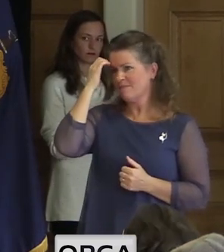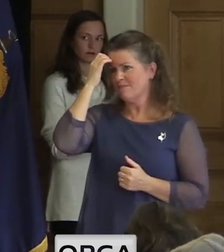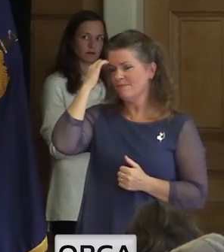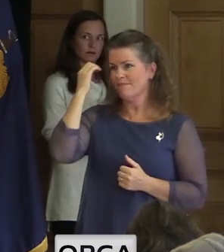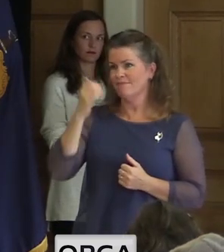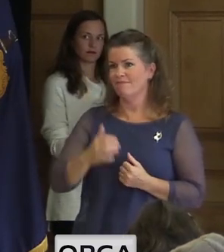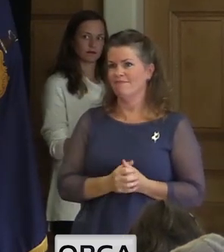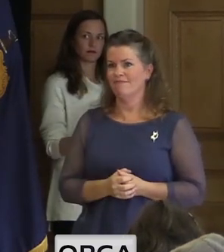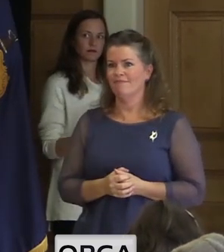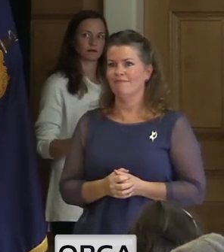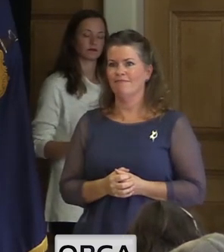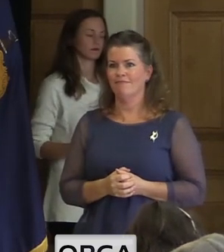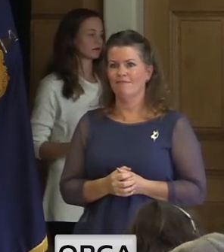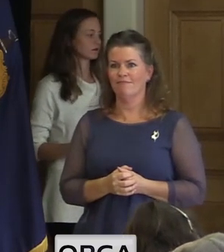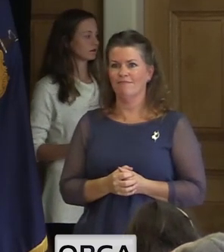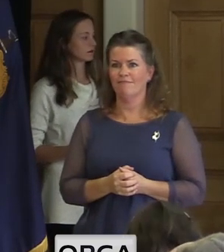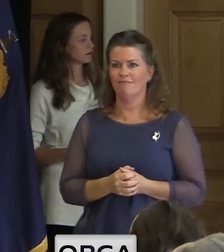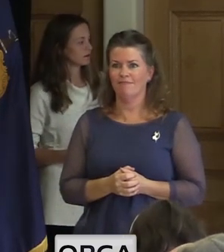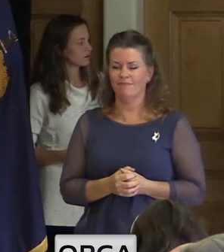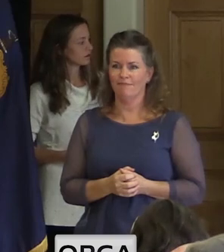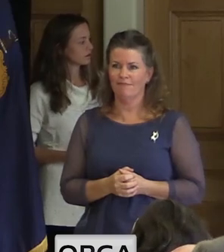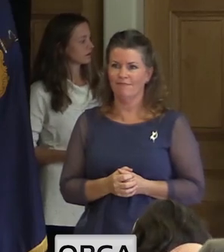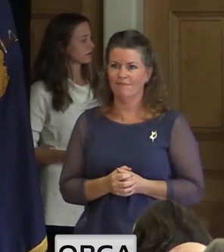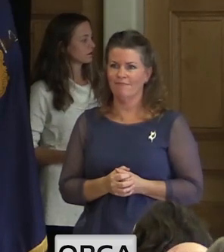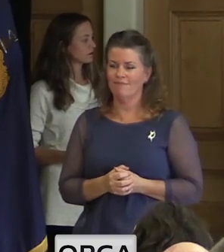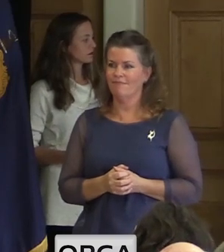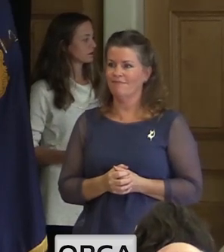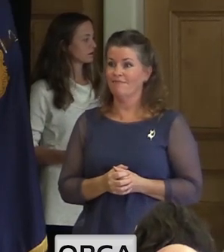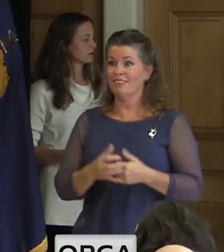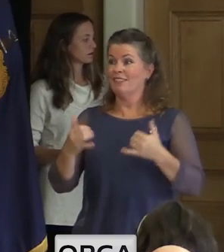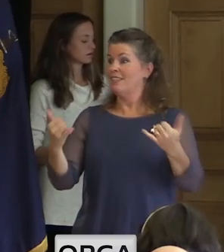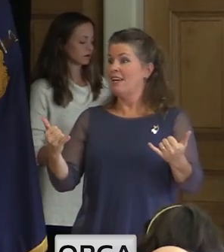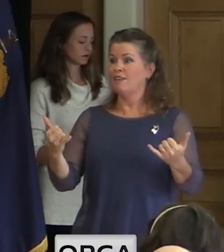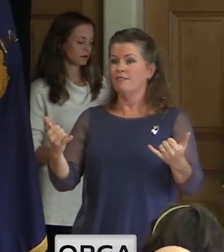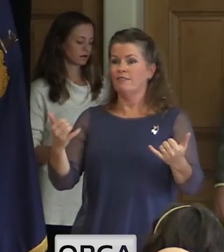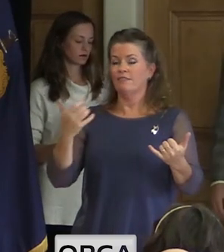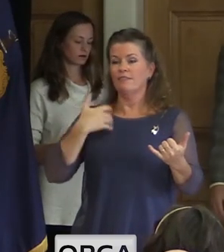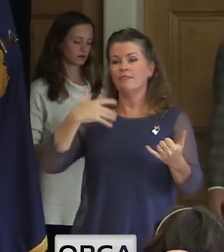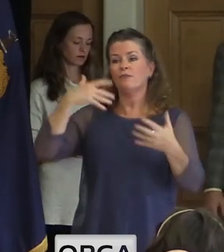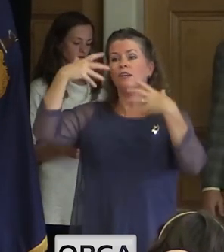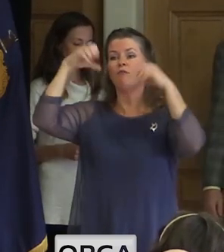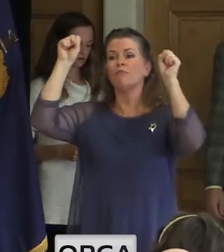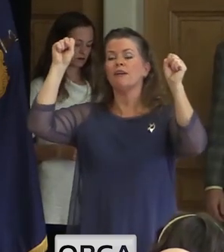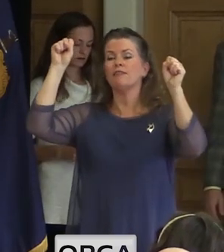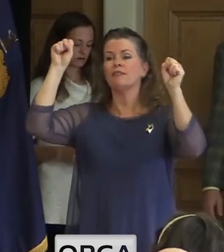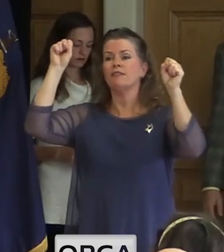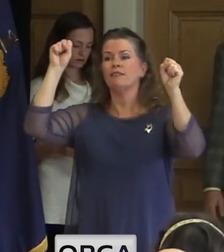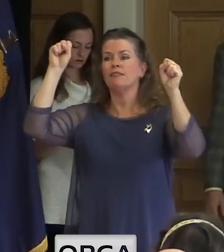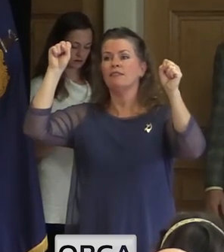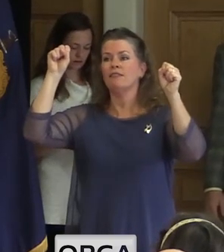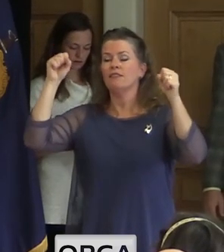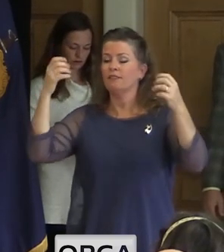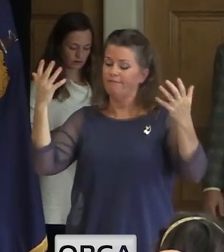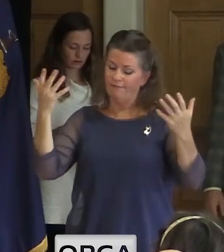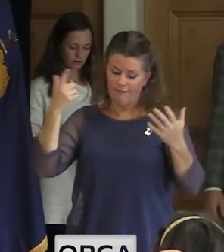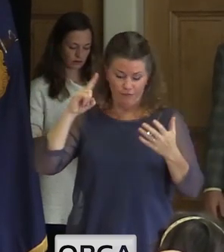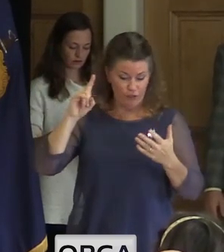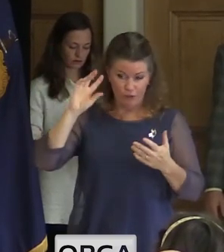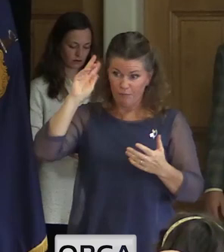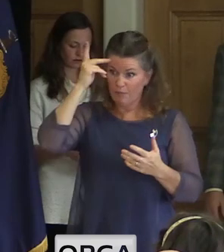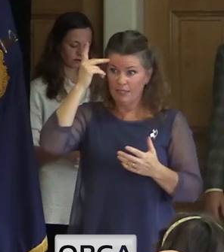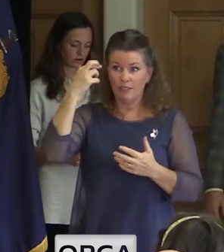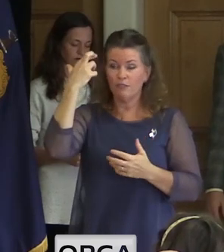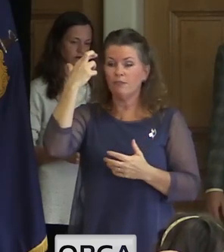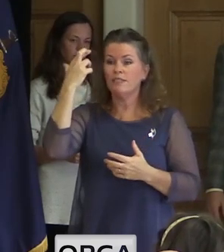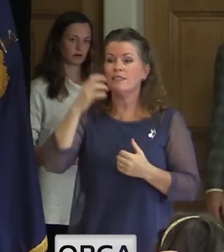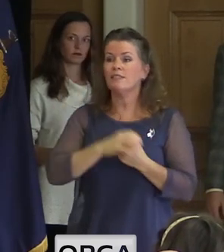Yeah. All right, but now we got a president. Now we have a president who, for cheap political reasons, is